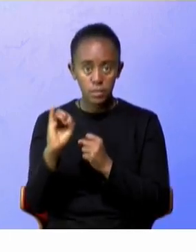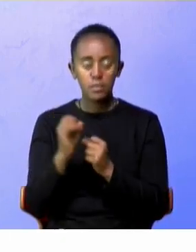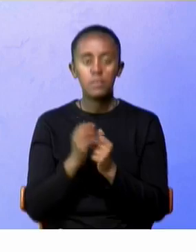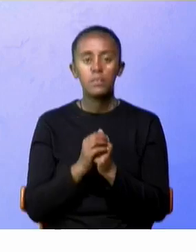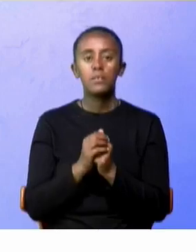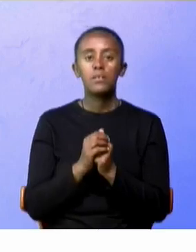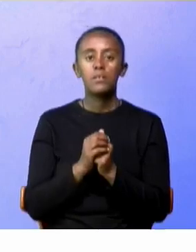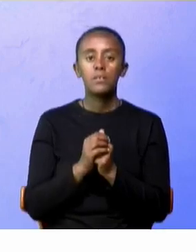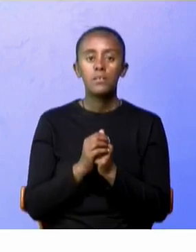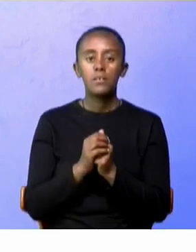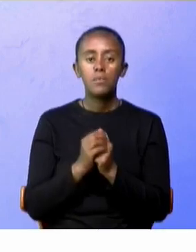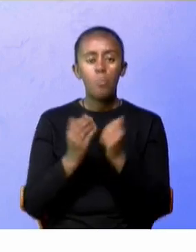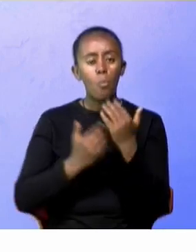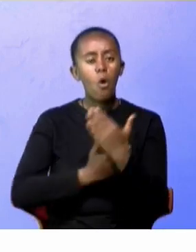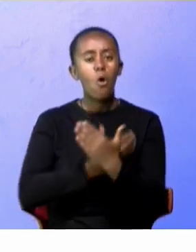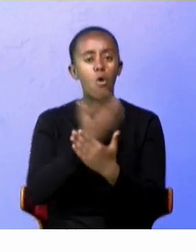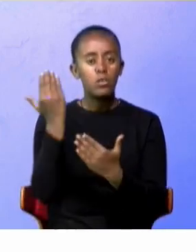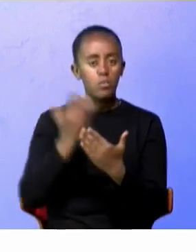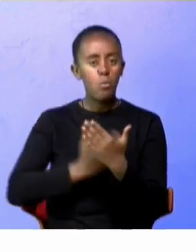in the morning.